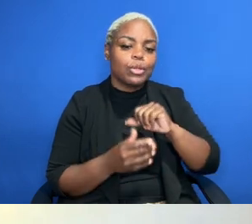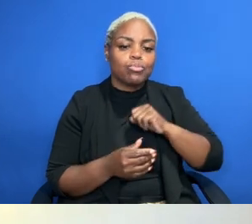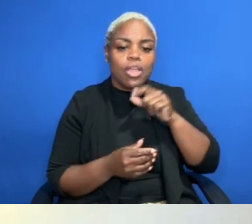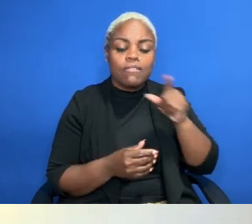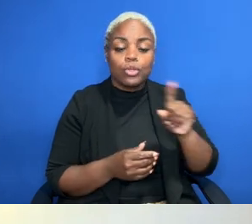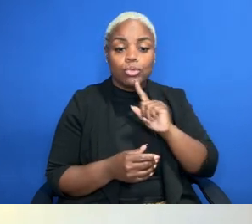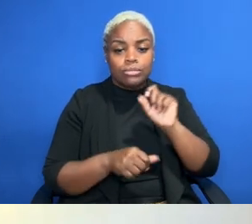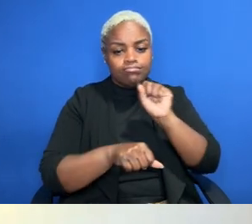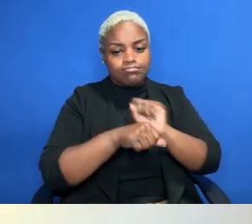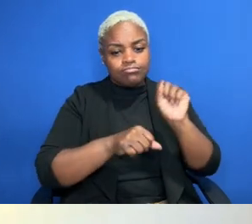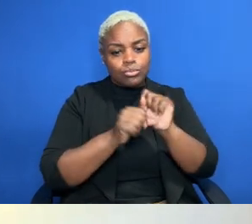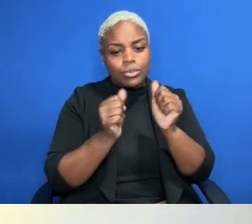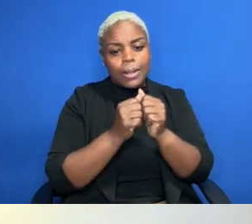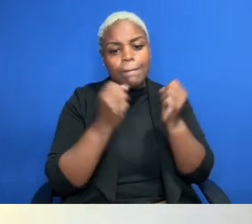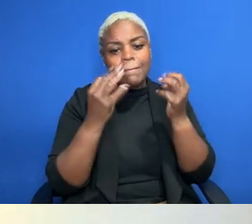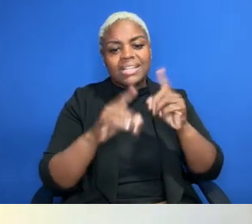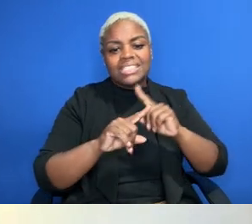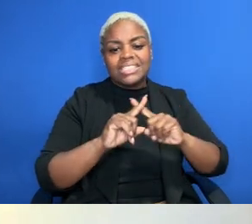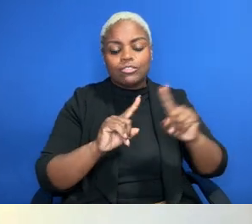incredibly proud of her.